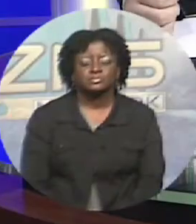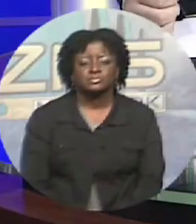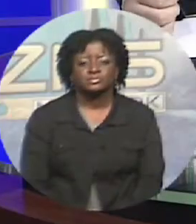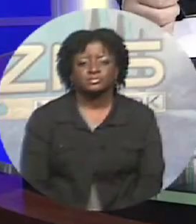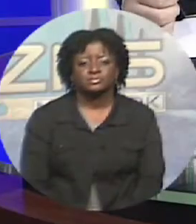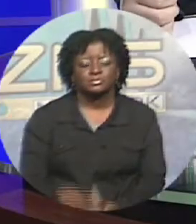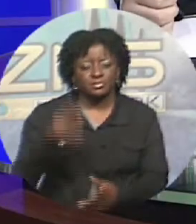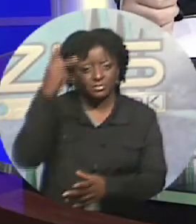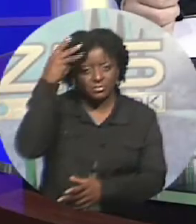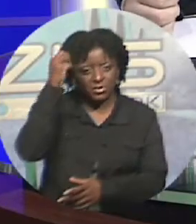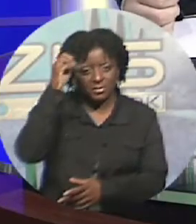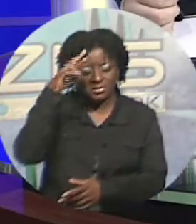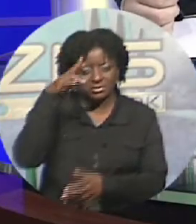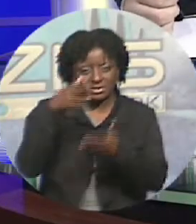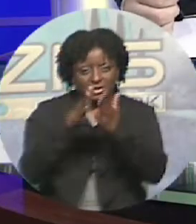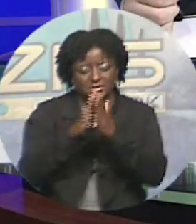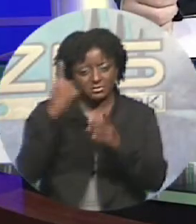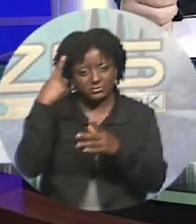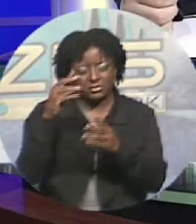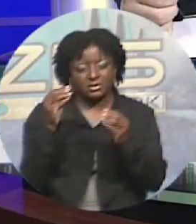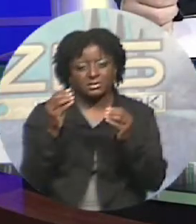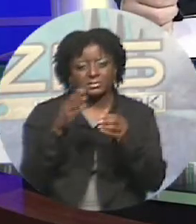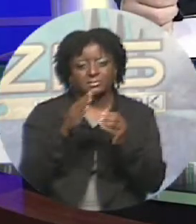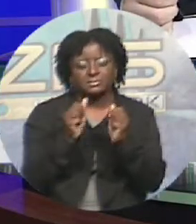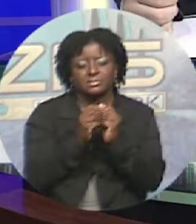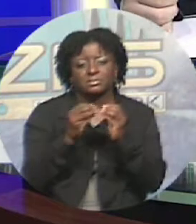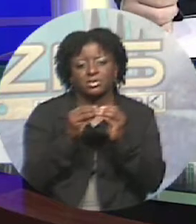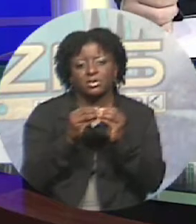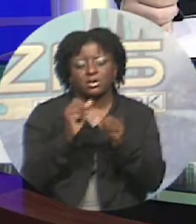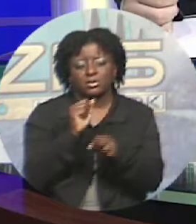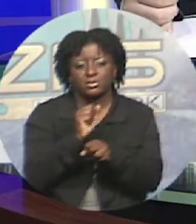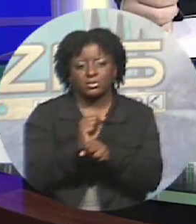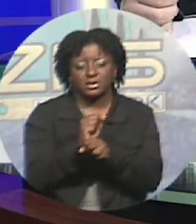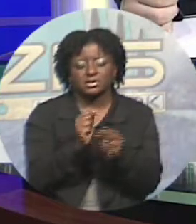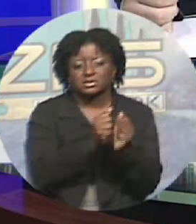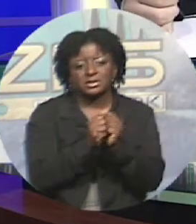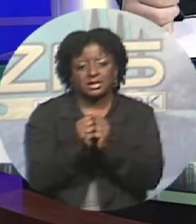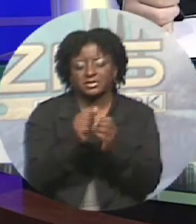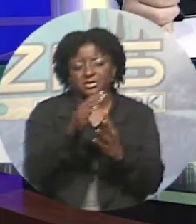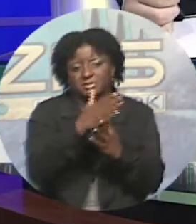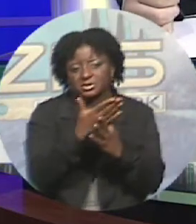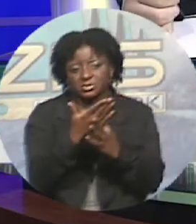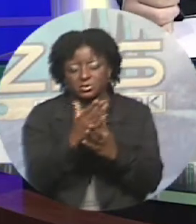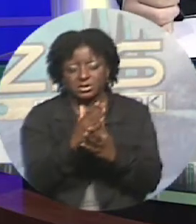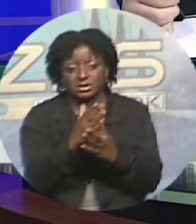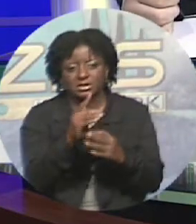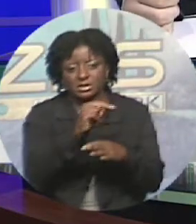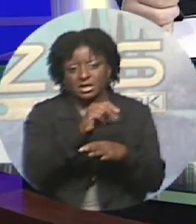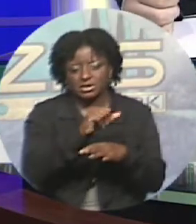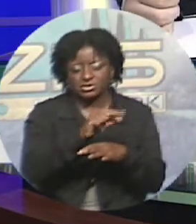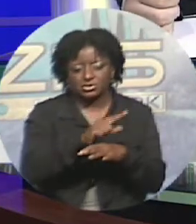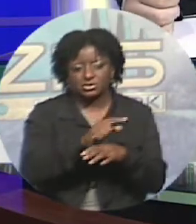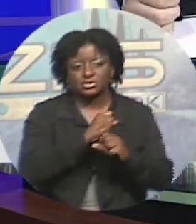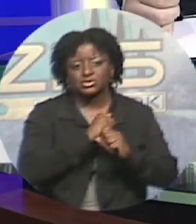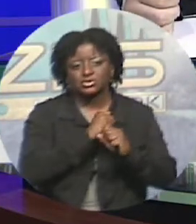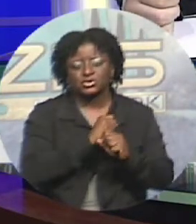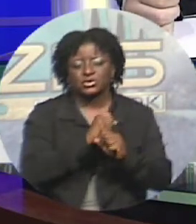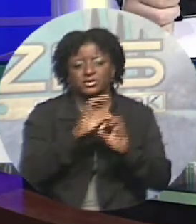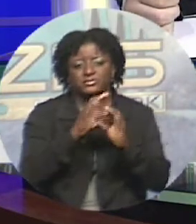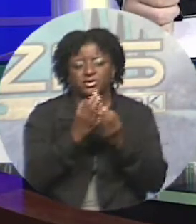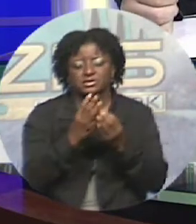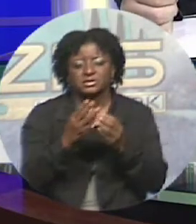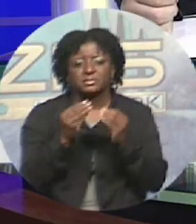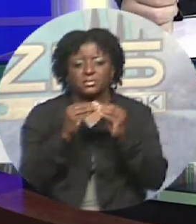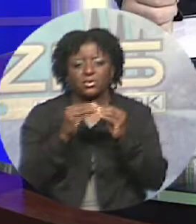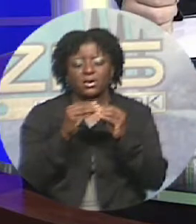The Prime Minister calling for greater collaboration between national security forces as he declares more must be done to address crime in the